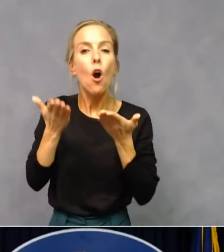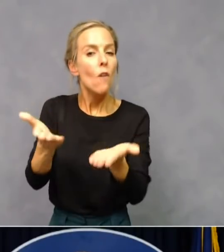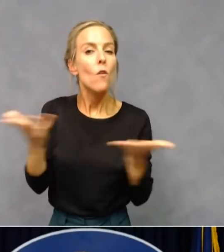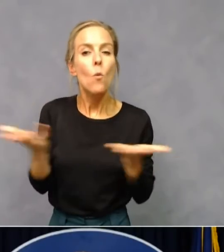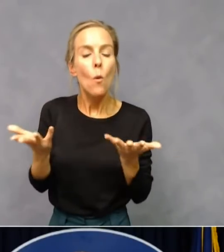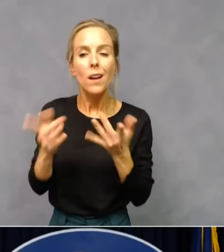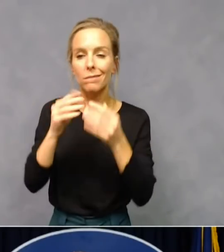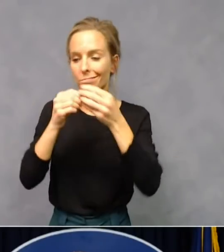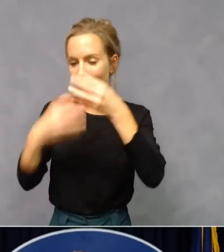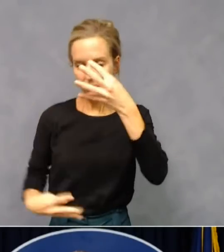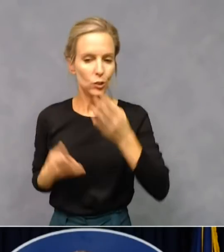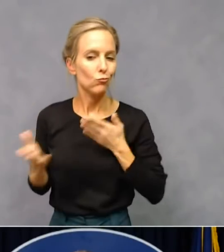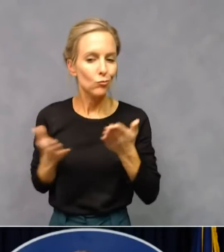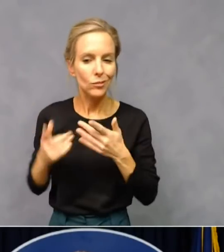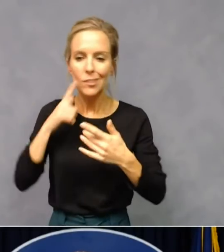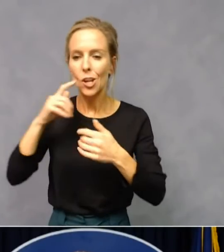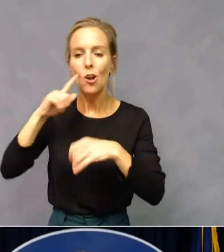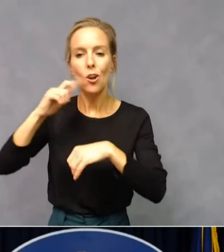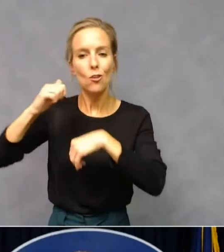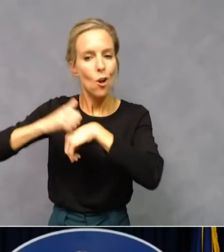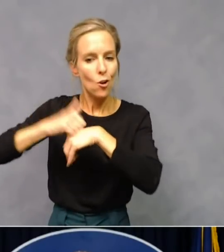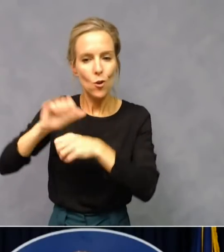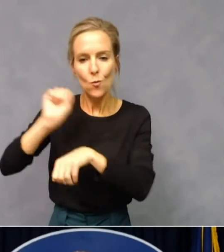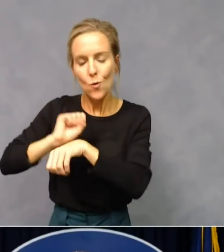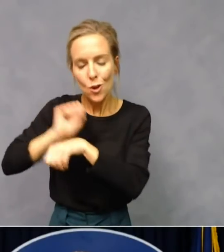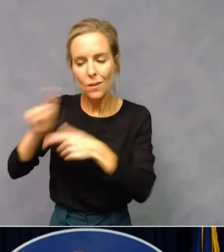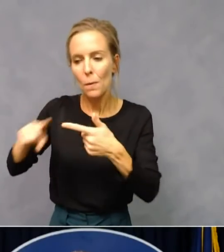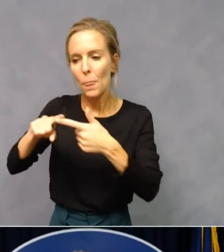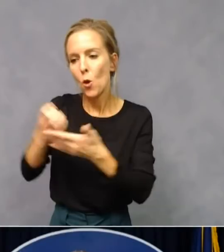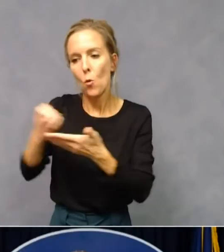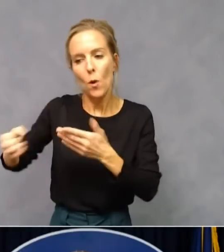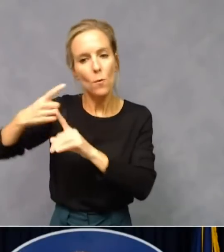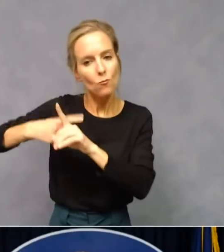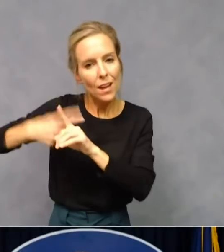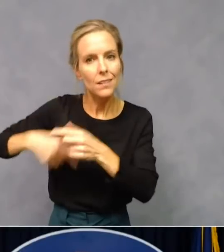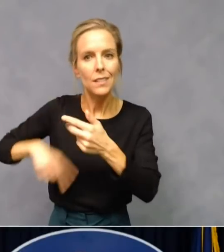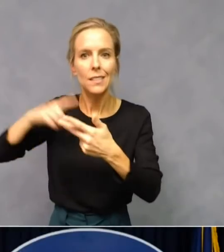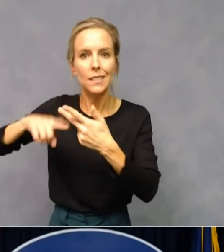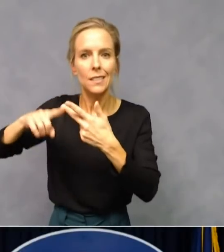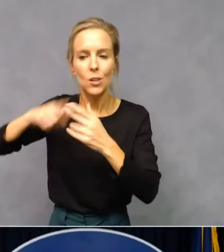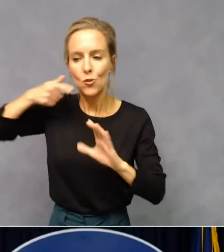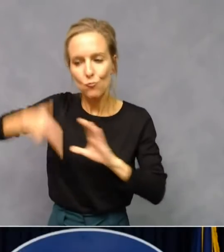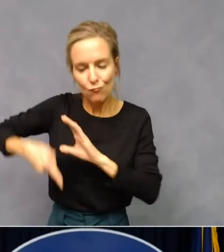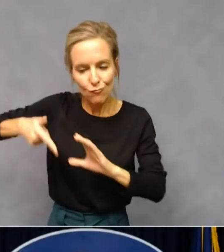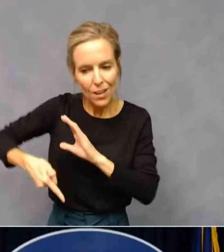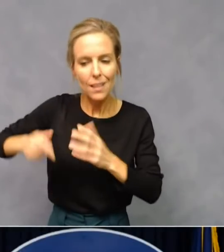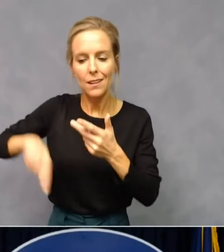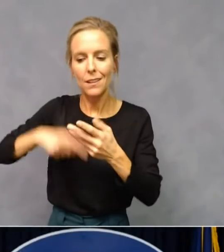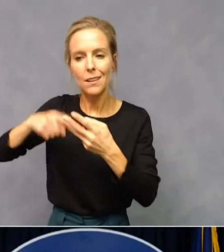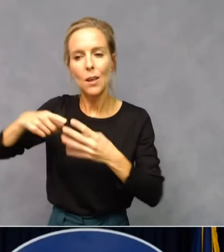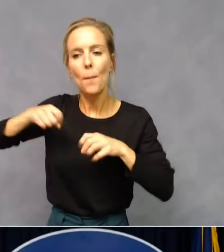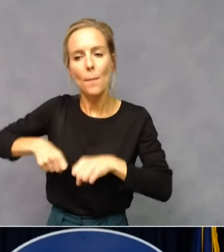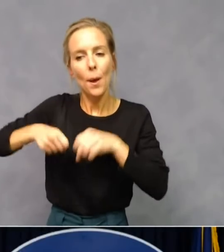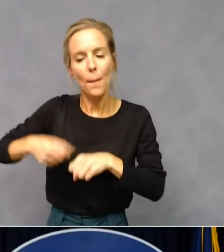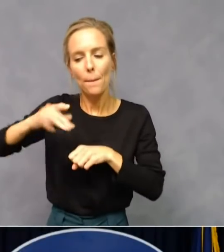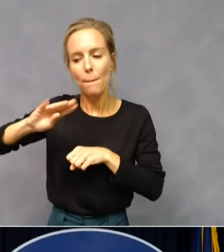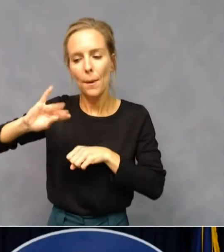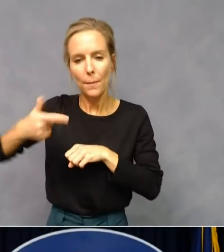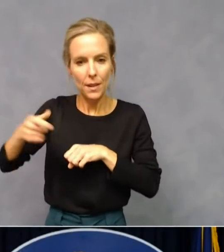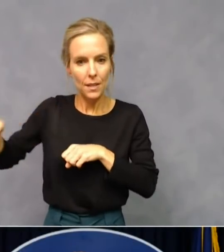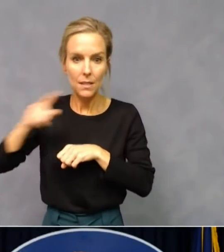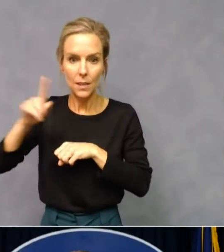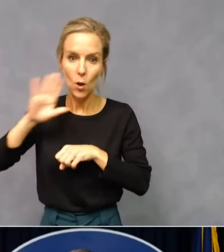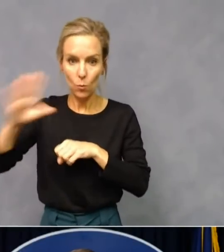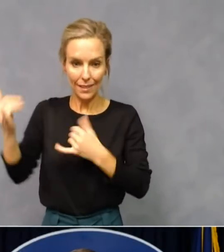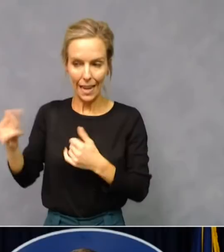all concrete work, equipment rental, mine sealing, drilling, and pumping. The company has said that its move to this building